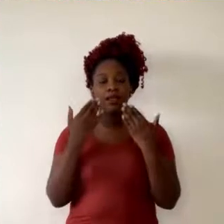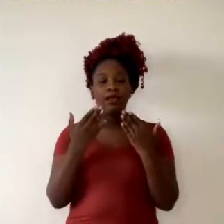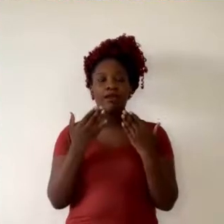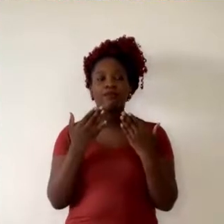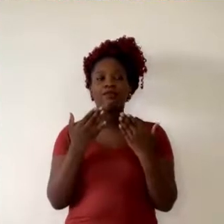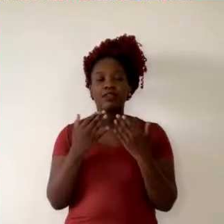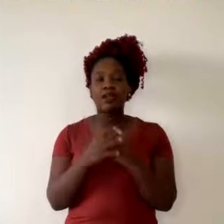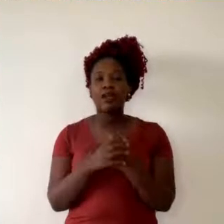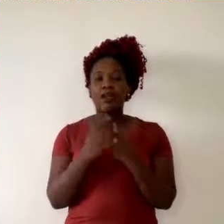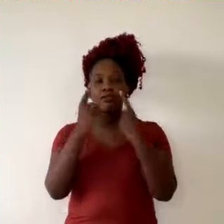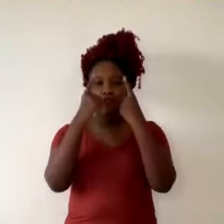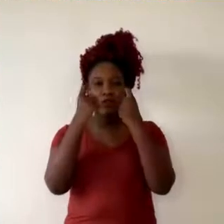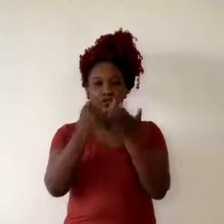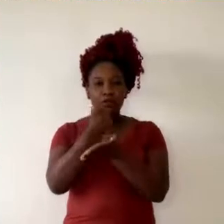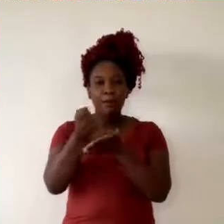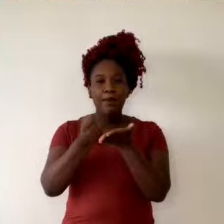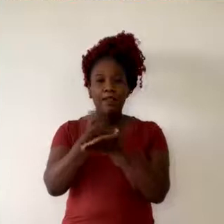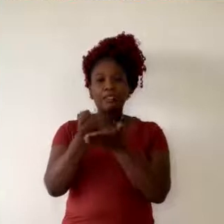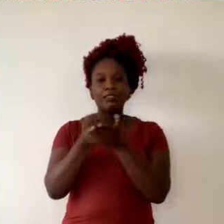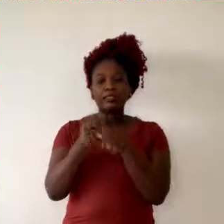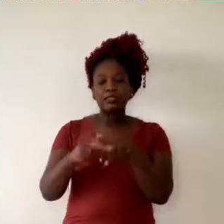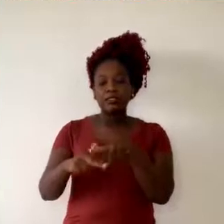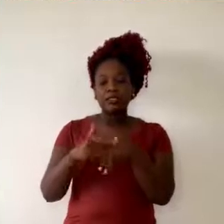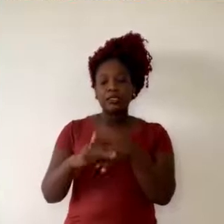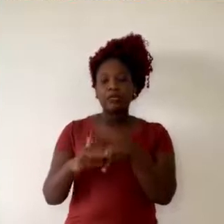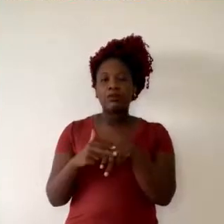serious issues regarding gender violence,